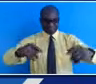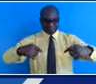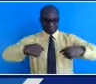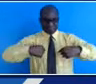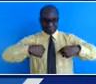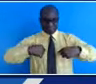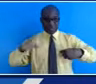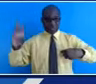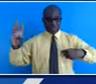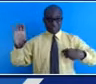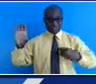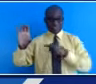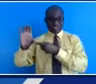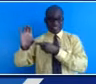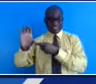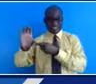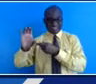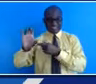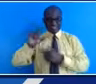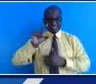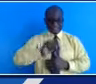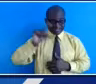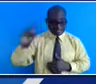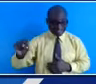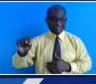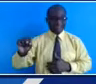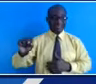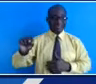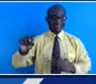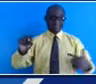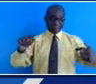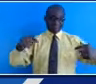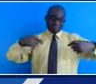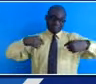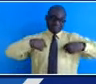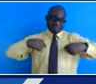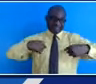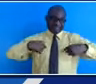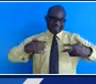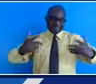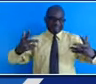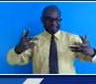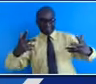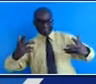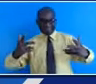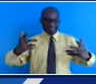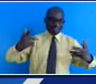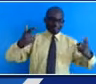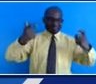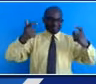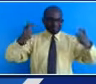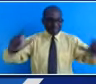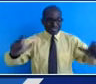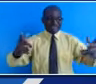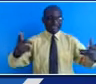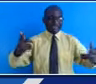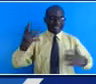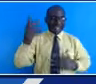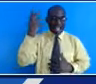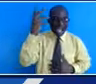We have a large patio outside River Market, and we're really grateful that we have the opportunity to open that